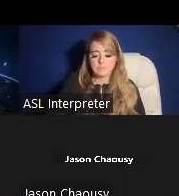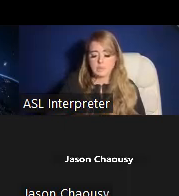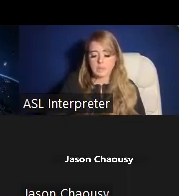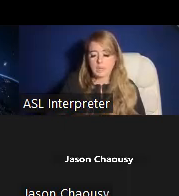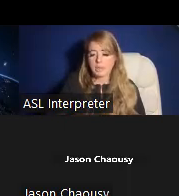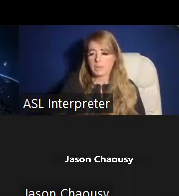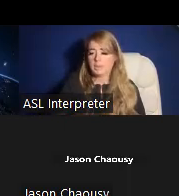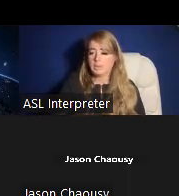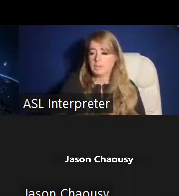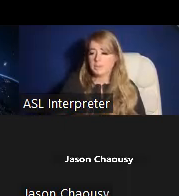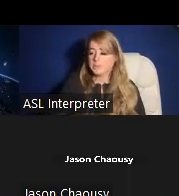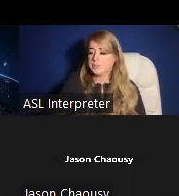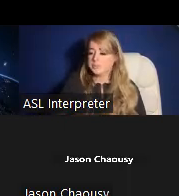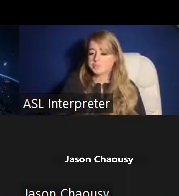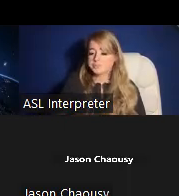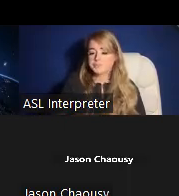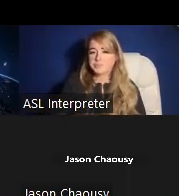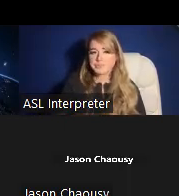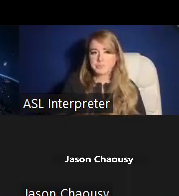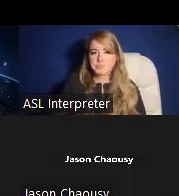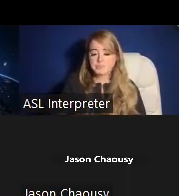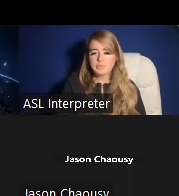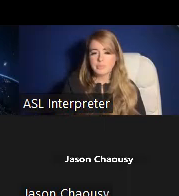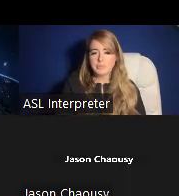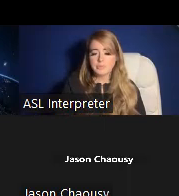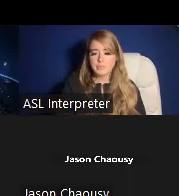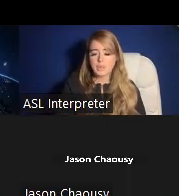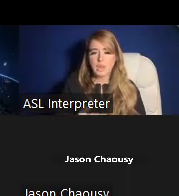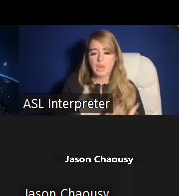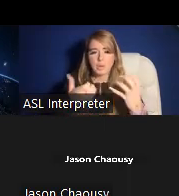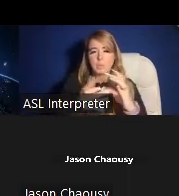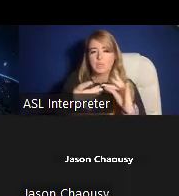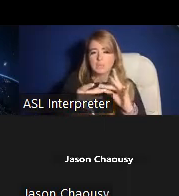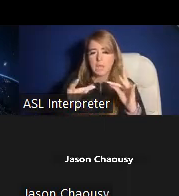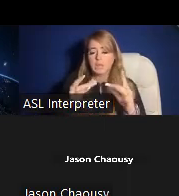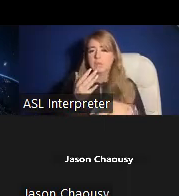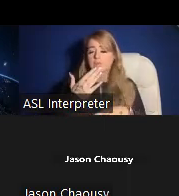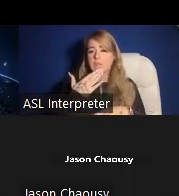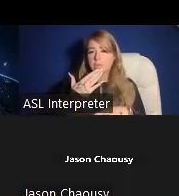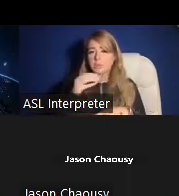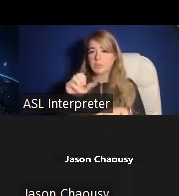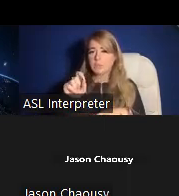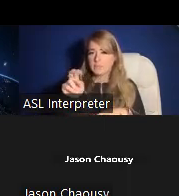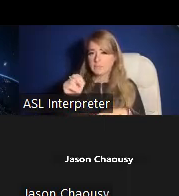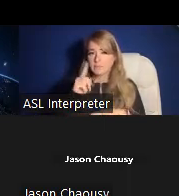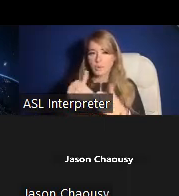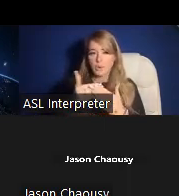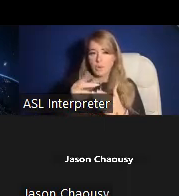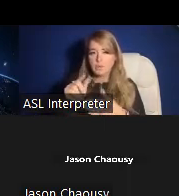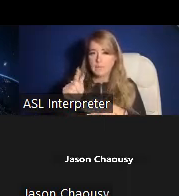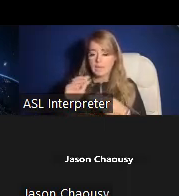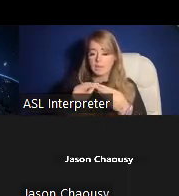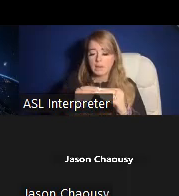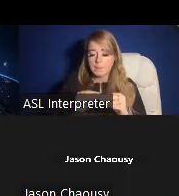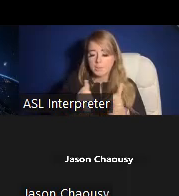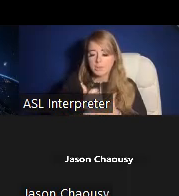Seth, I just wanted to say, Stephen, I really appreciate all the data and all of the numbers